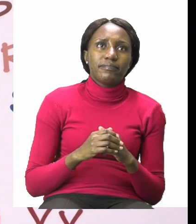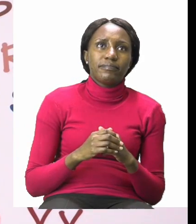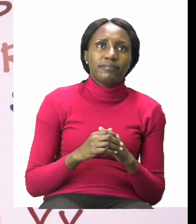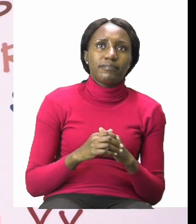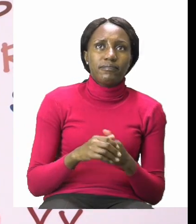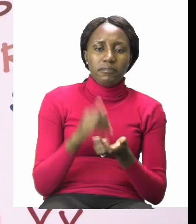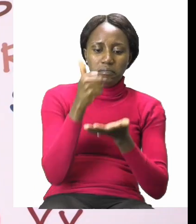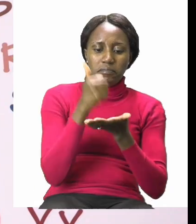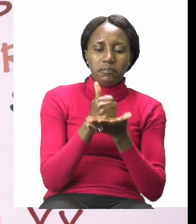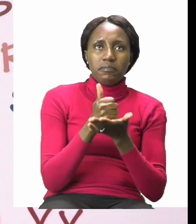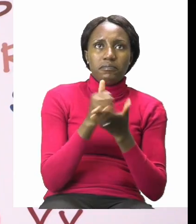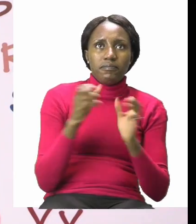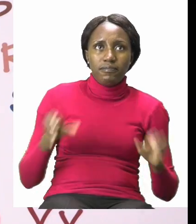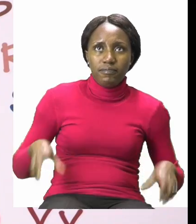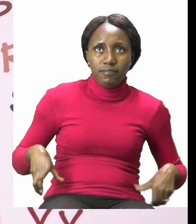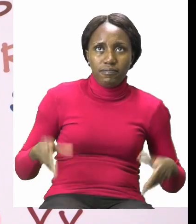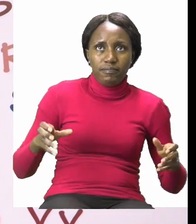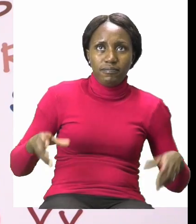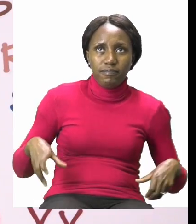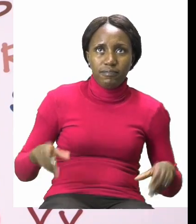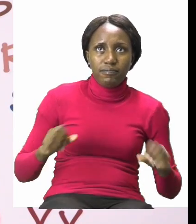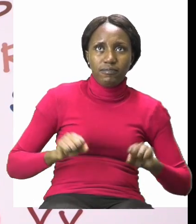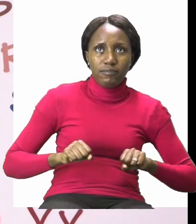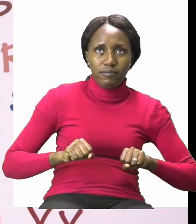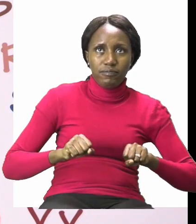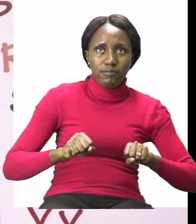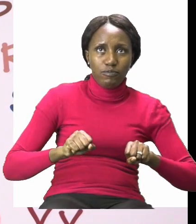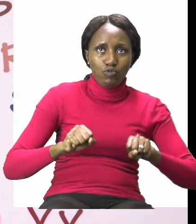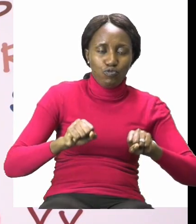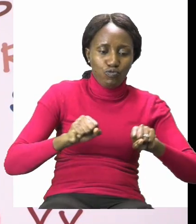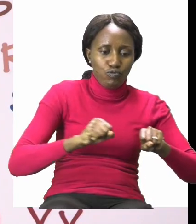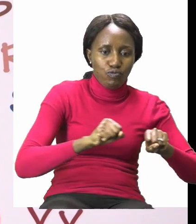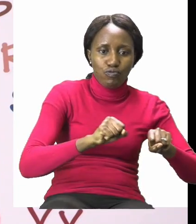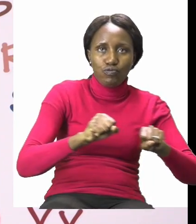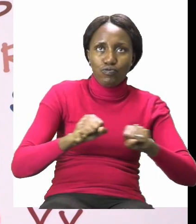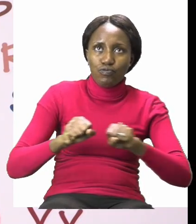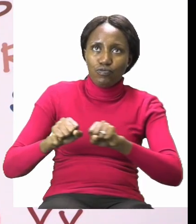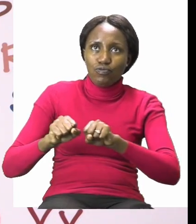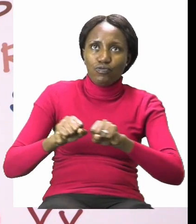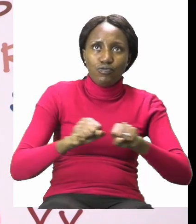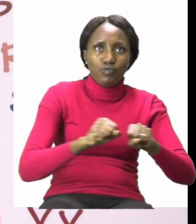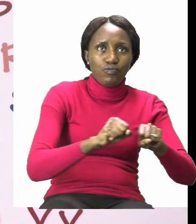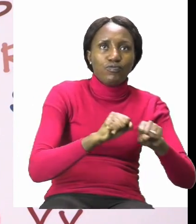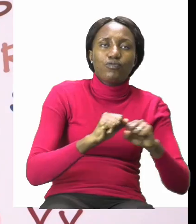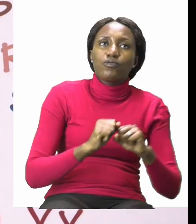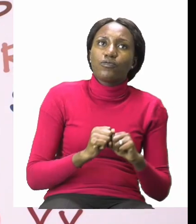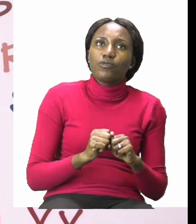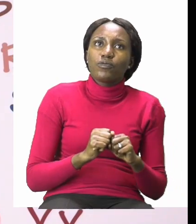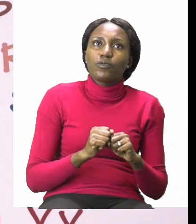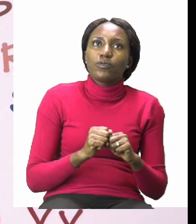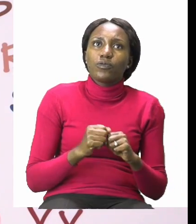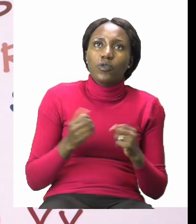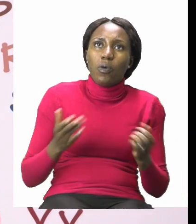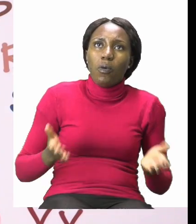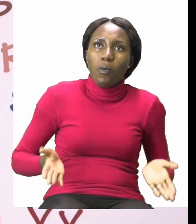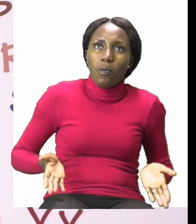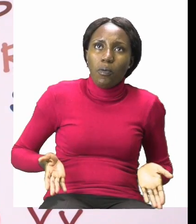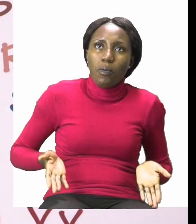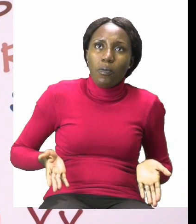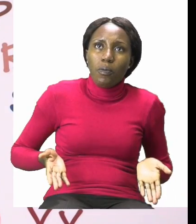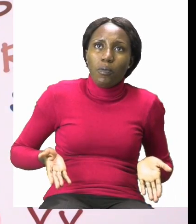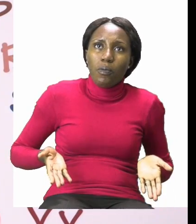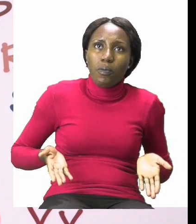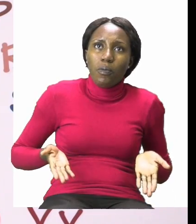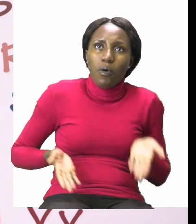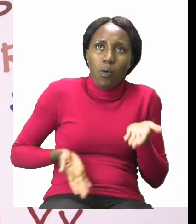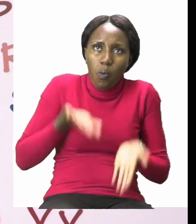By pushing them around in a wheelchair. Now, this is a wheelchair. So we want to know